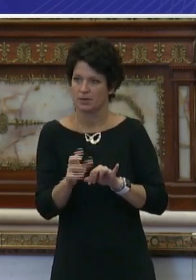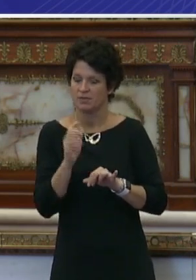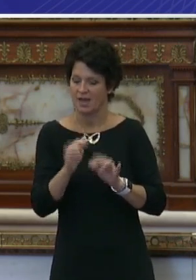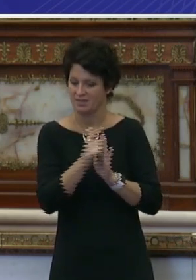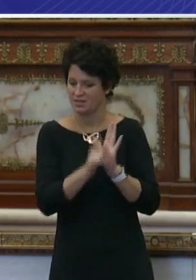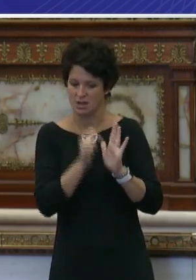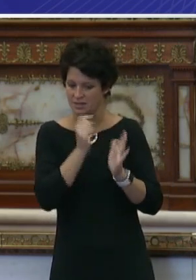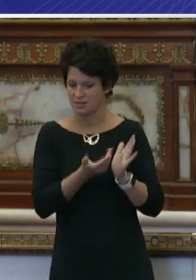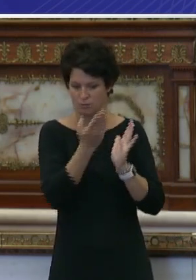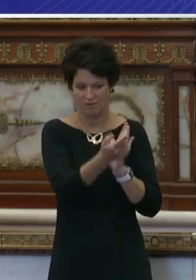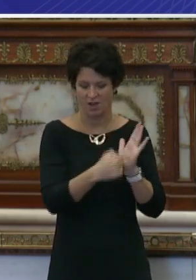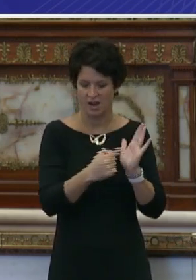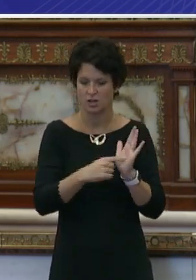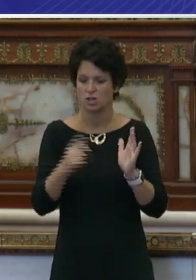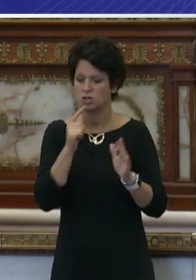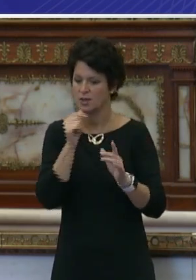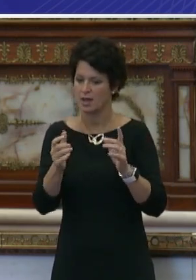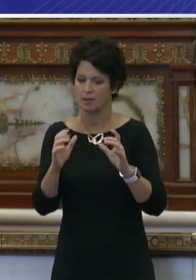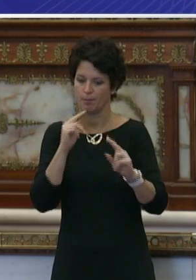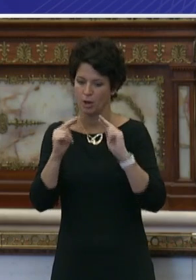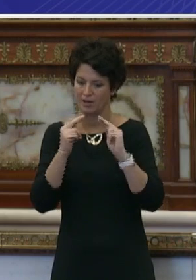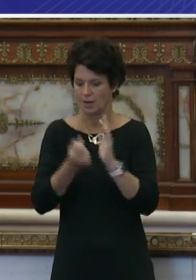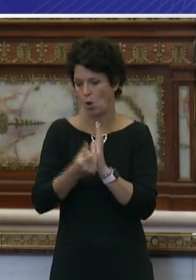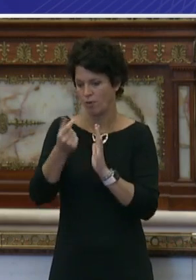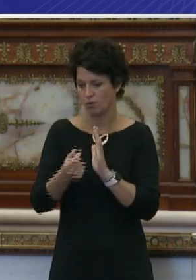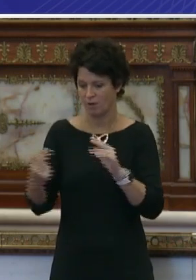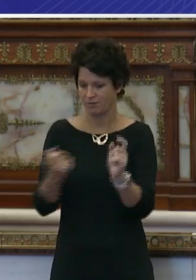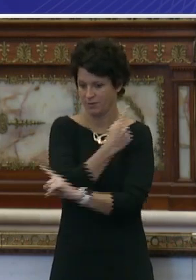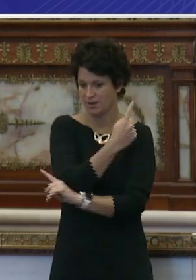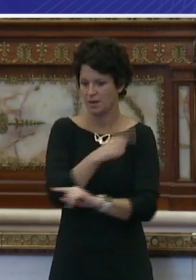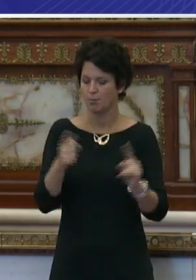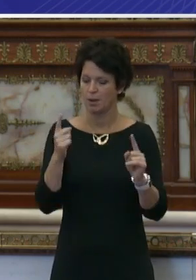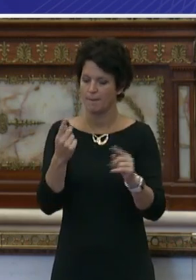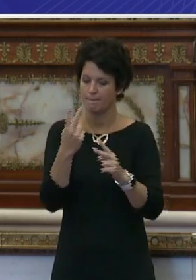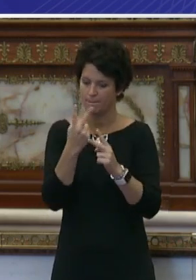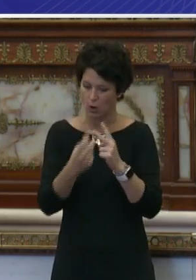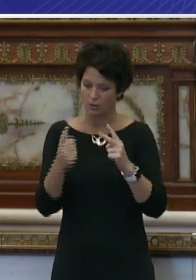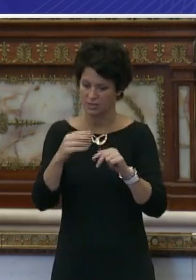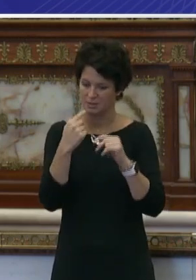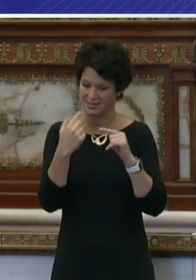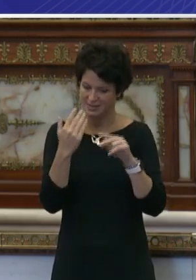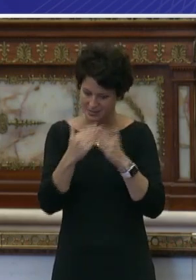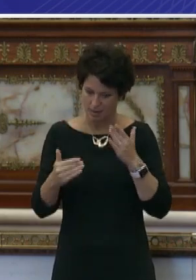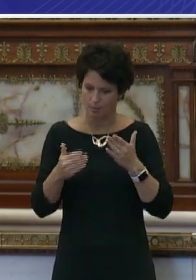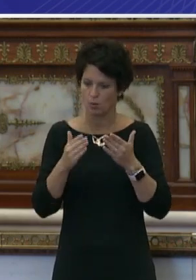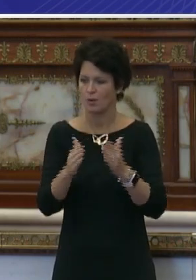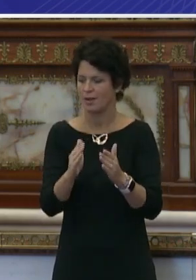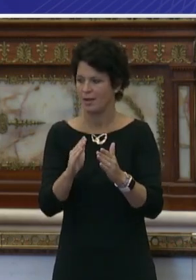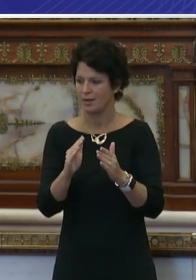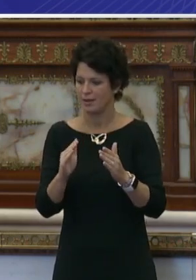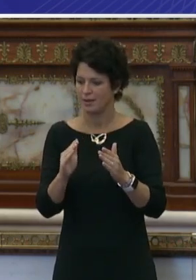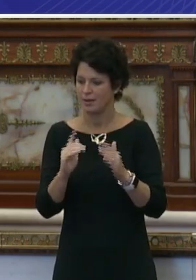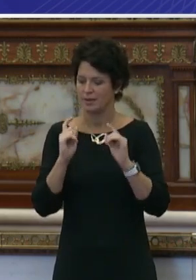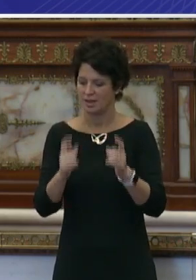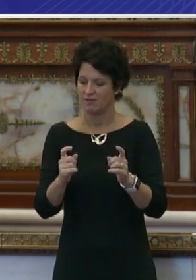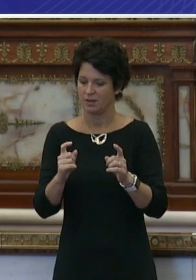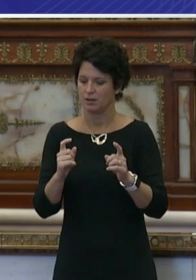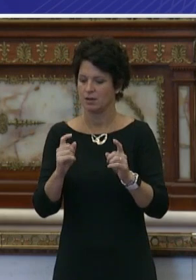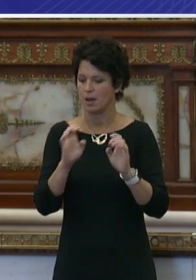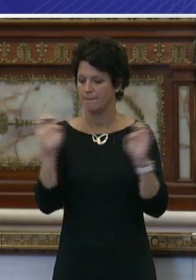So they can't simply bargain it totally away. It does require that both parties stay in some way of, giving an emergency sick